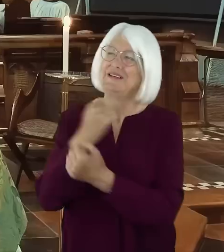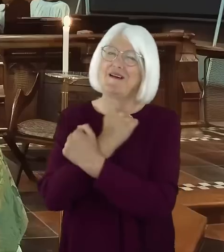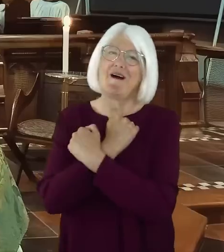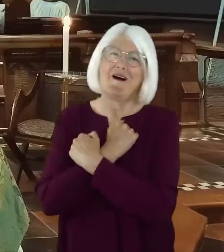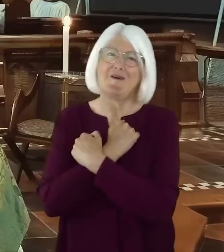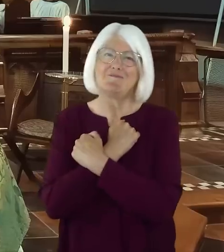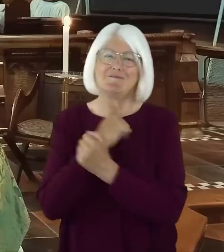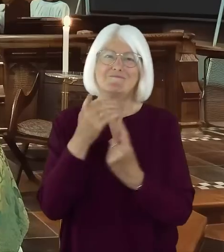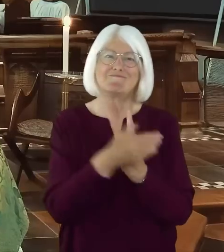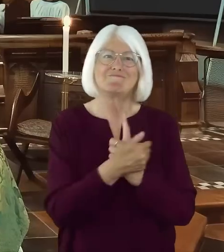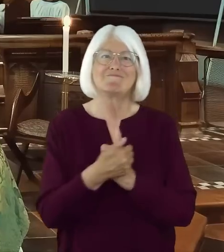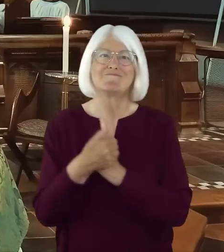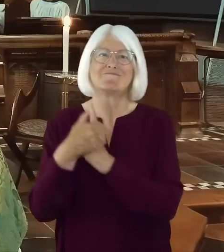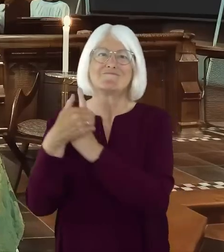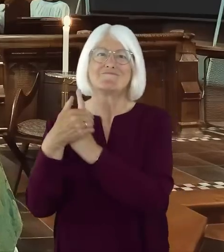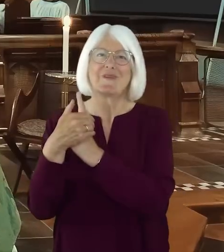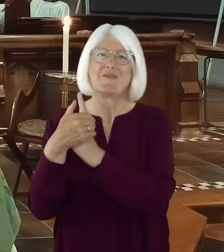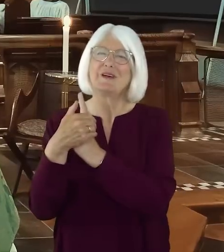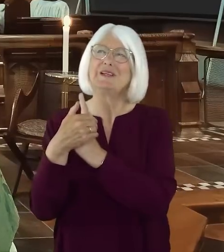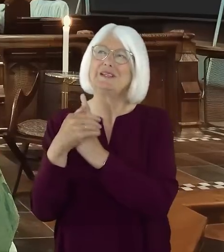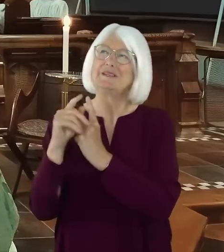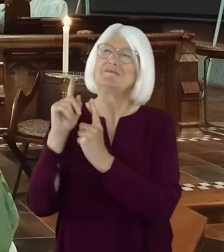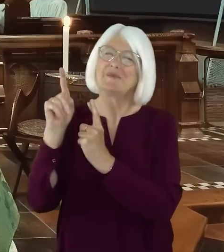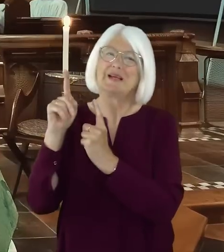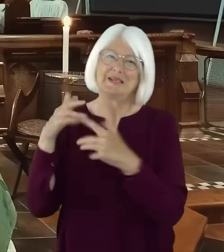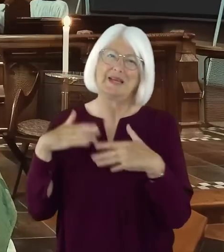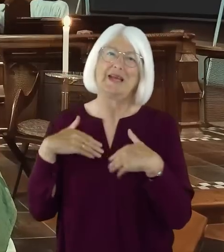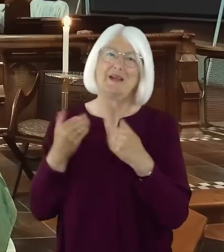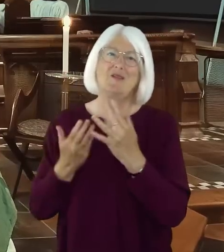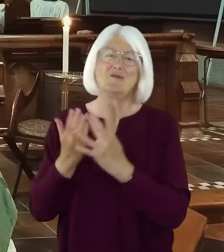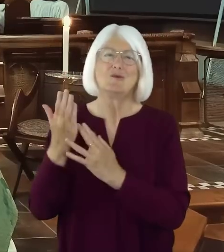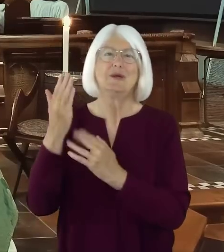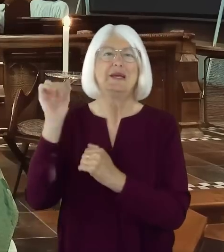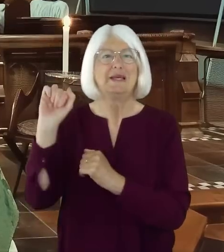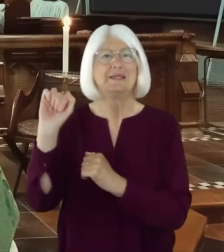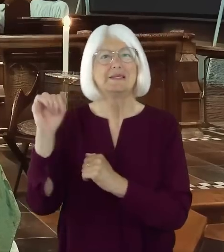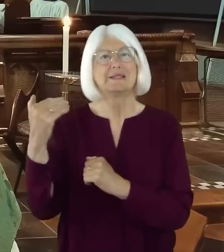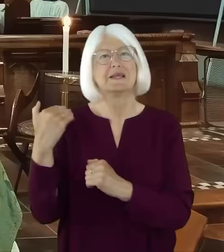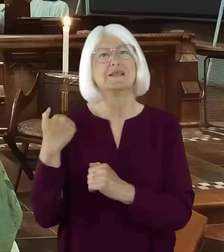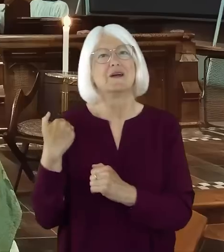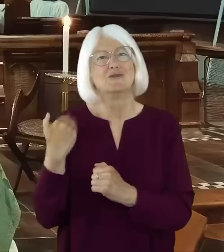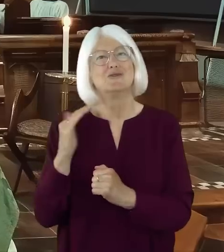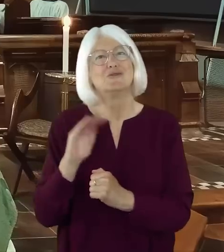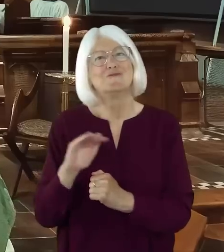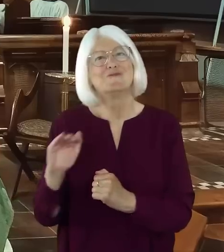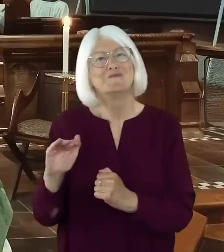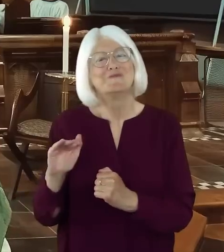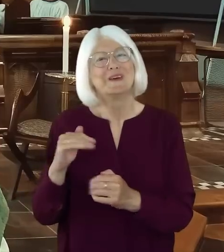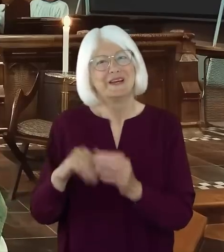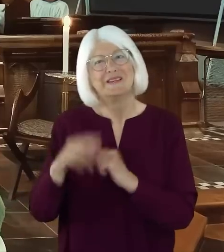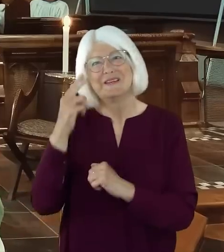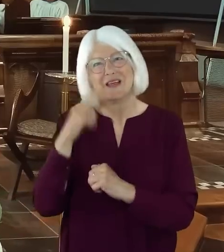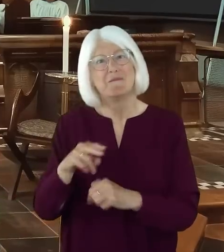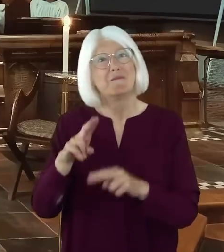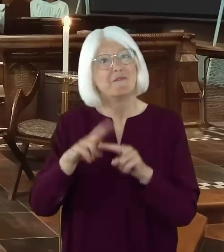arms, carried on his shoulders, and healed by his touch. In the name of God,